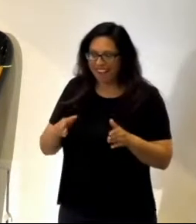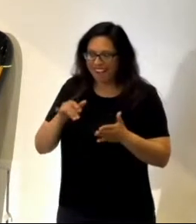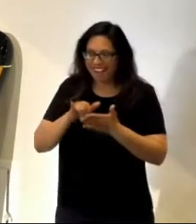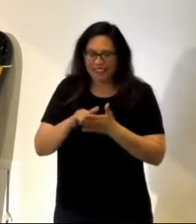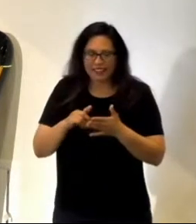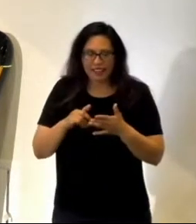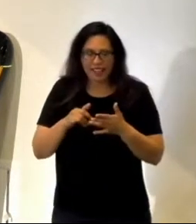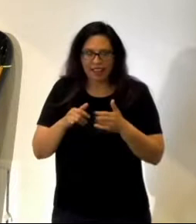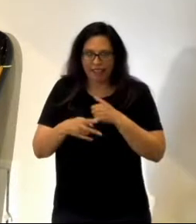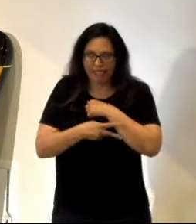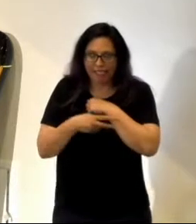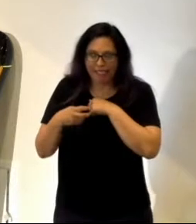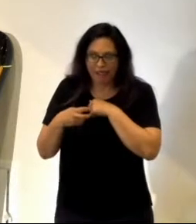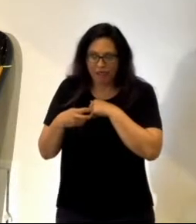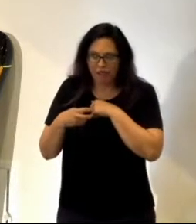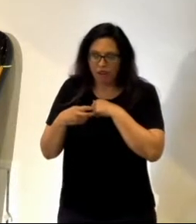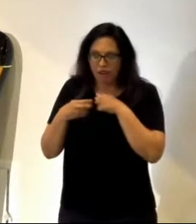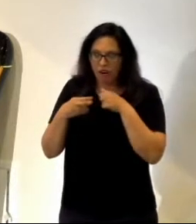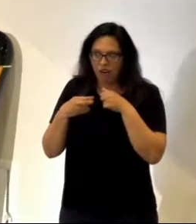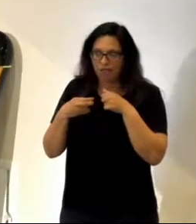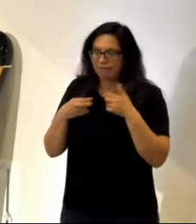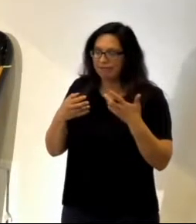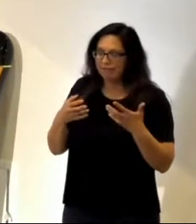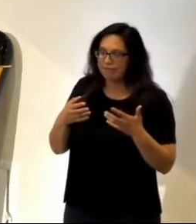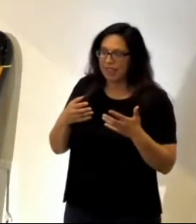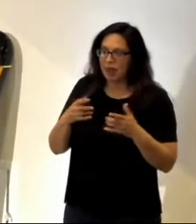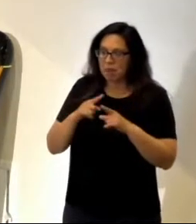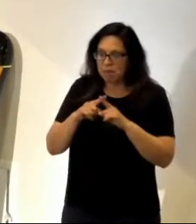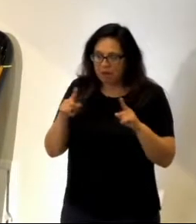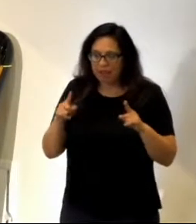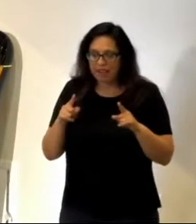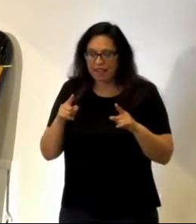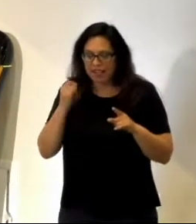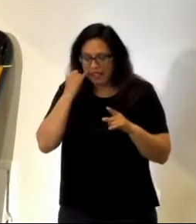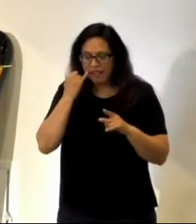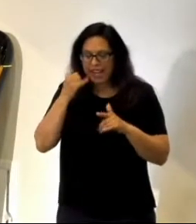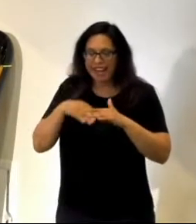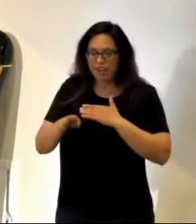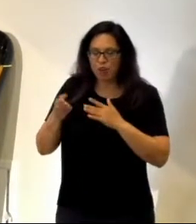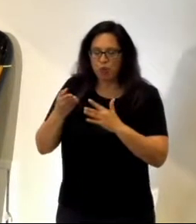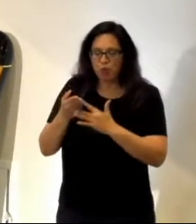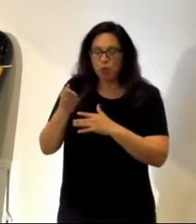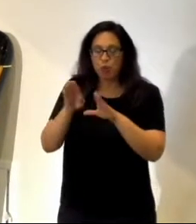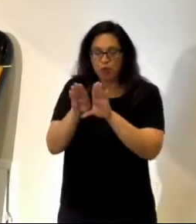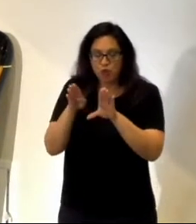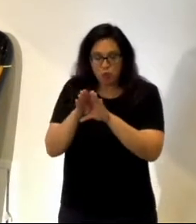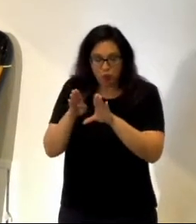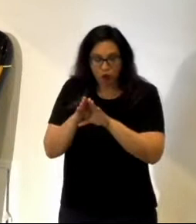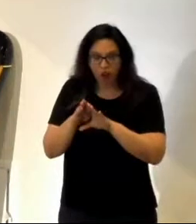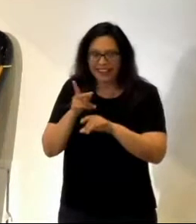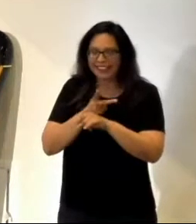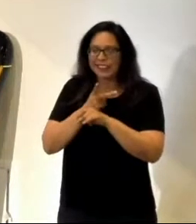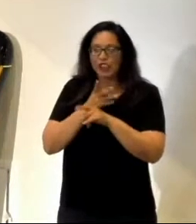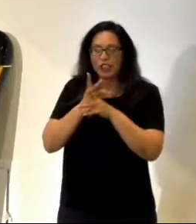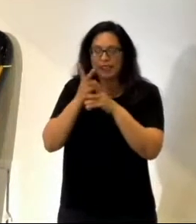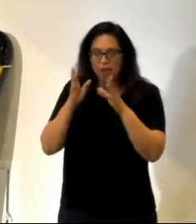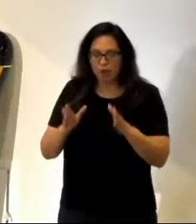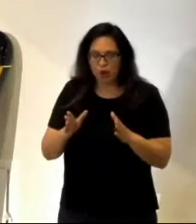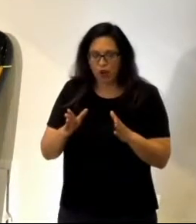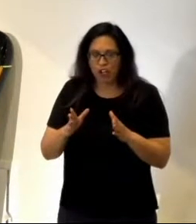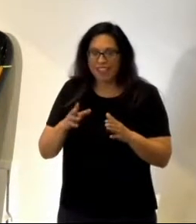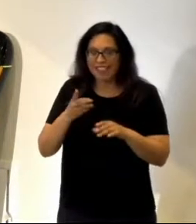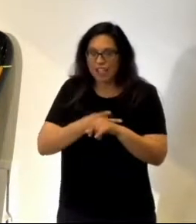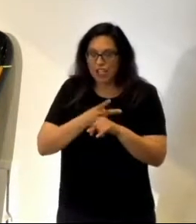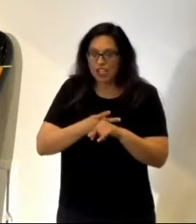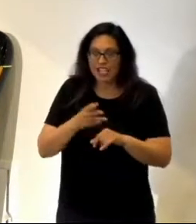who enters by the door is the shepherd of the sheep. To him the gatekeeper opens. The sheep hear his voice and he calls his